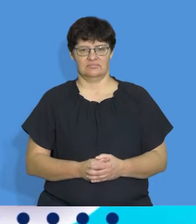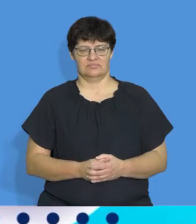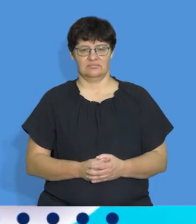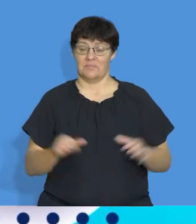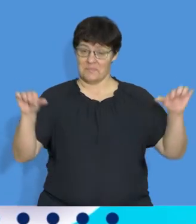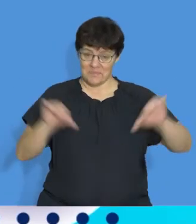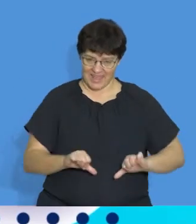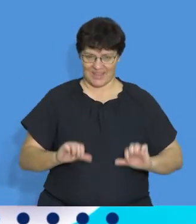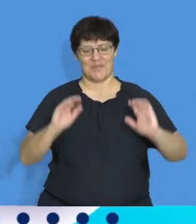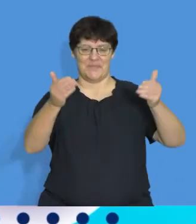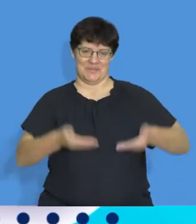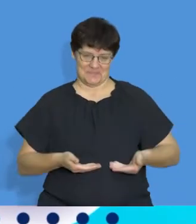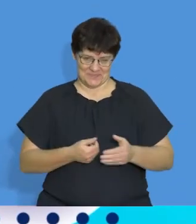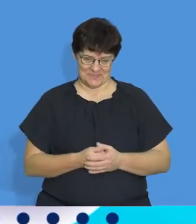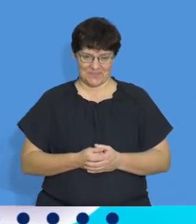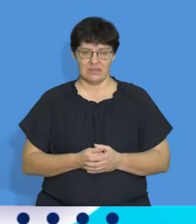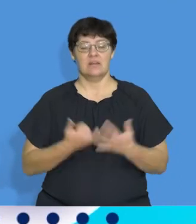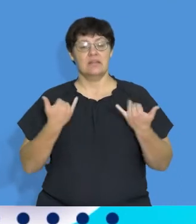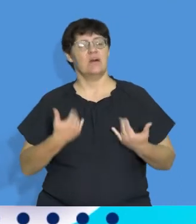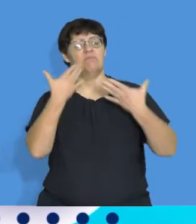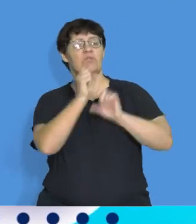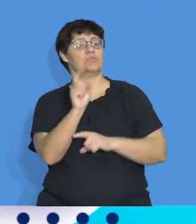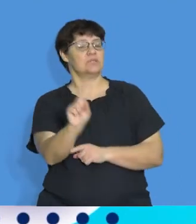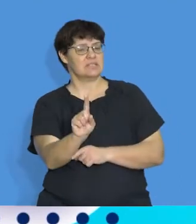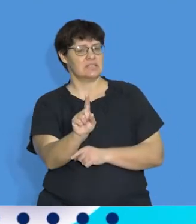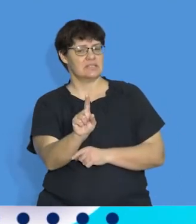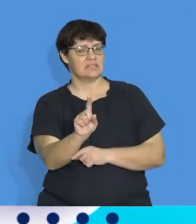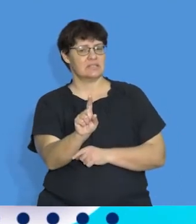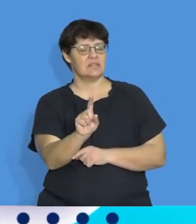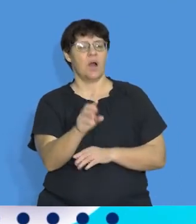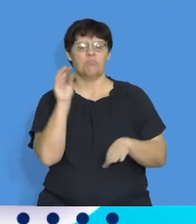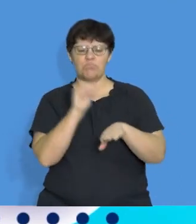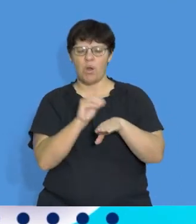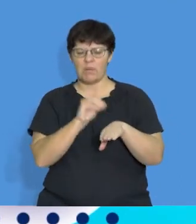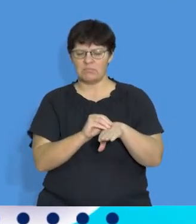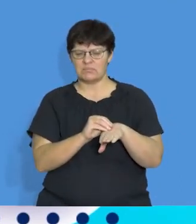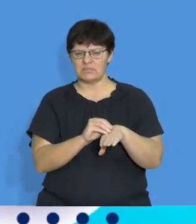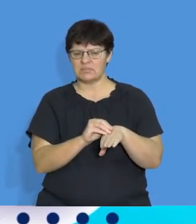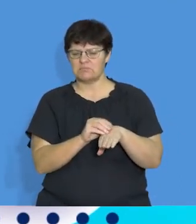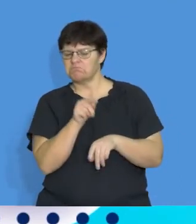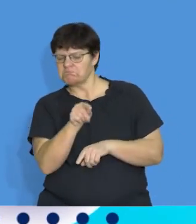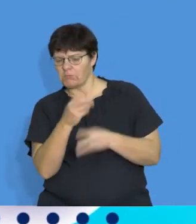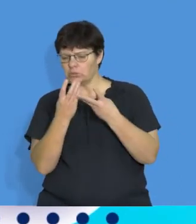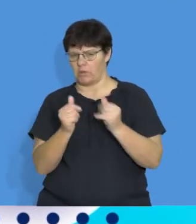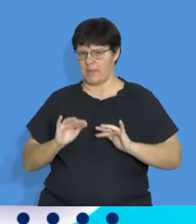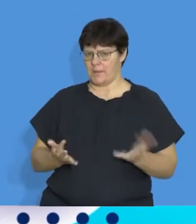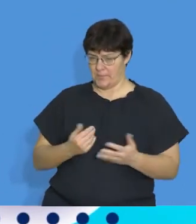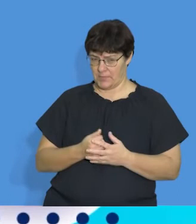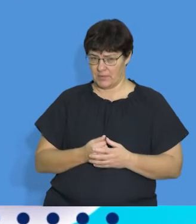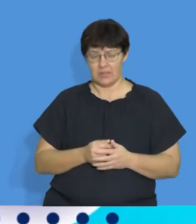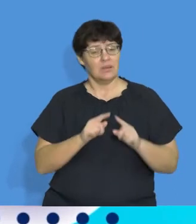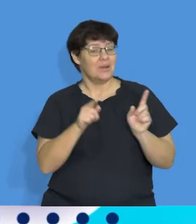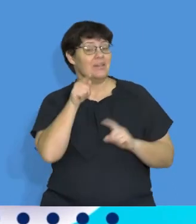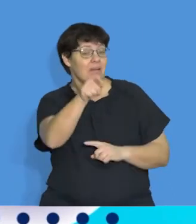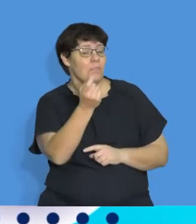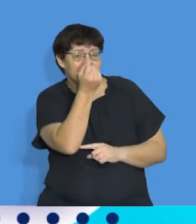Welcome back to our session. Now we will focus our attention on circuit problems, but of importance to us is also to try and understand